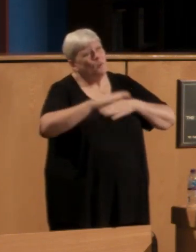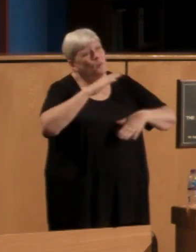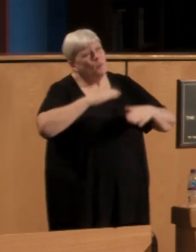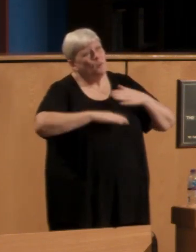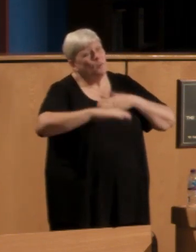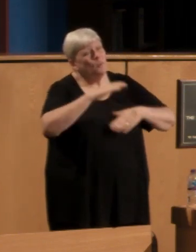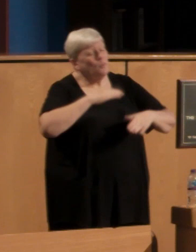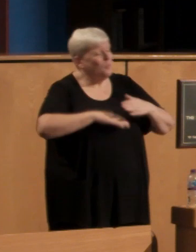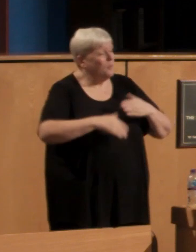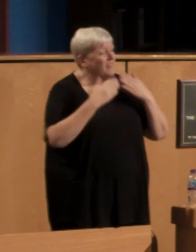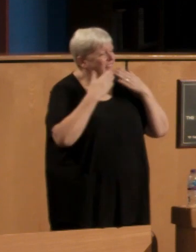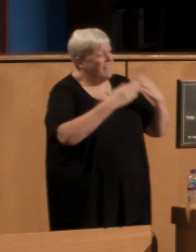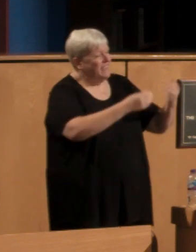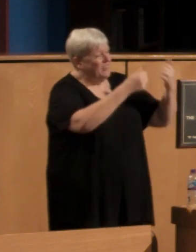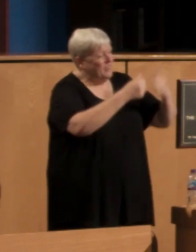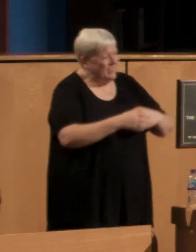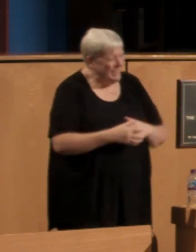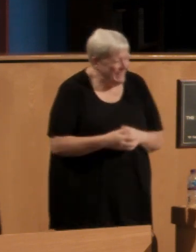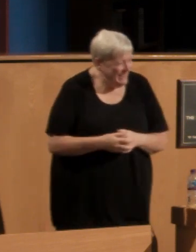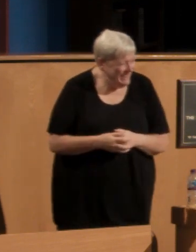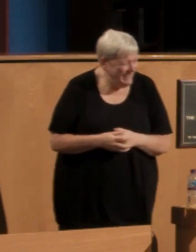So thank you, Jonny.